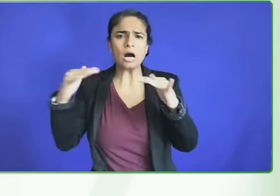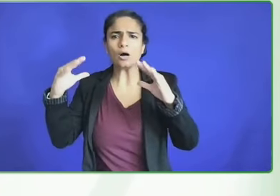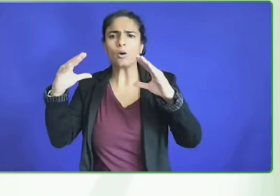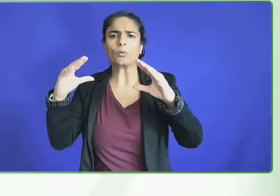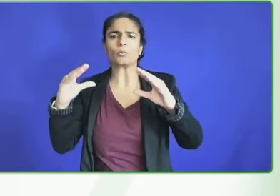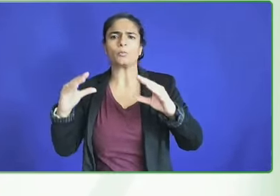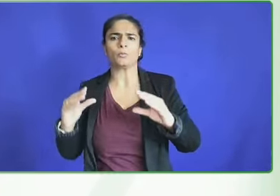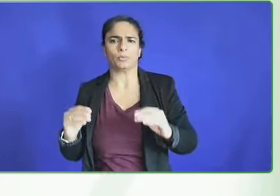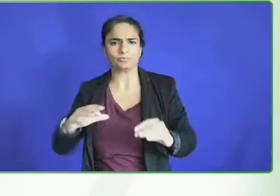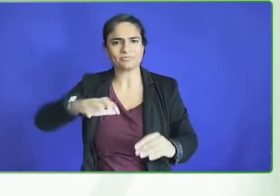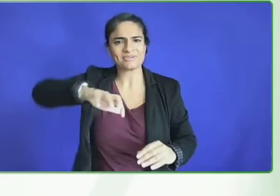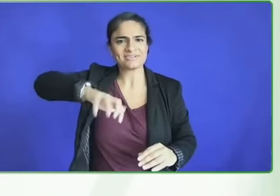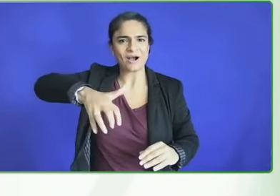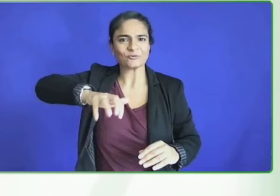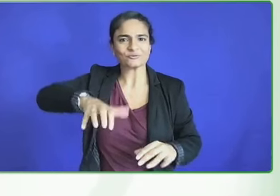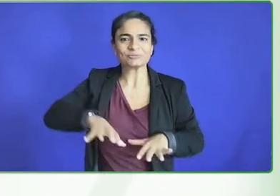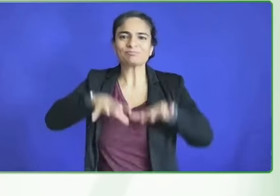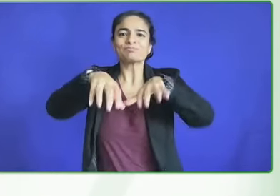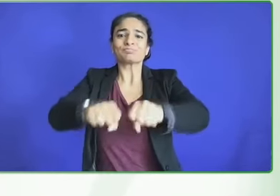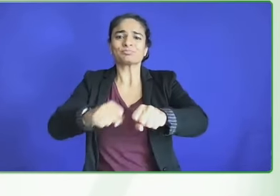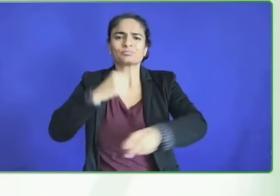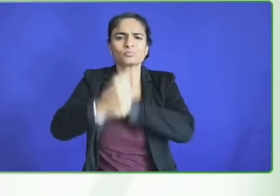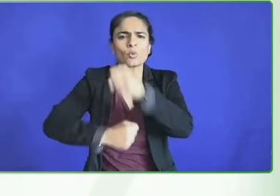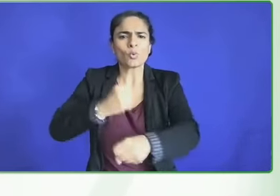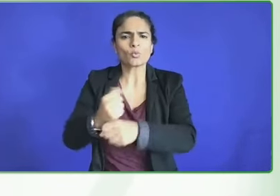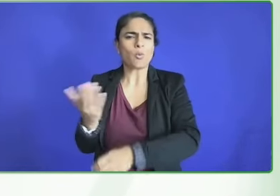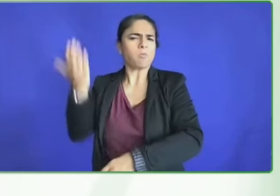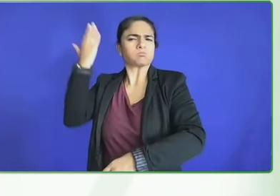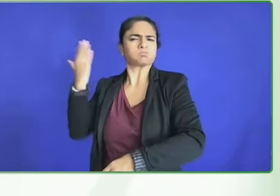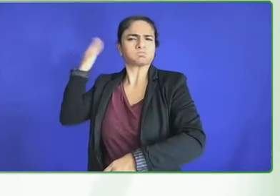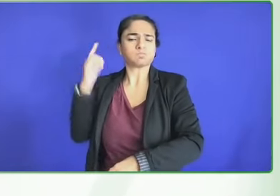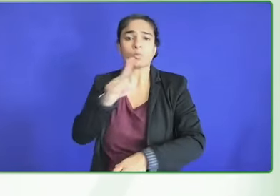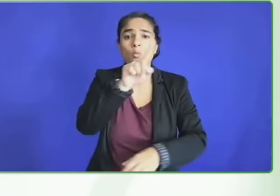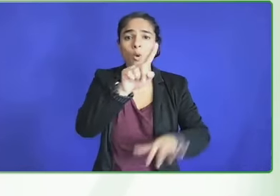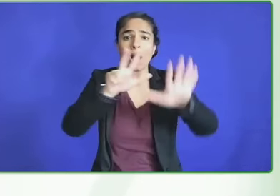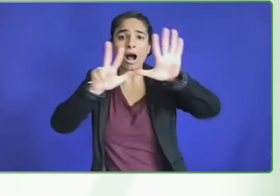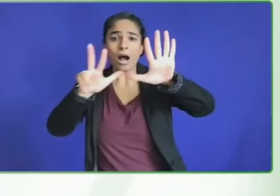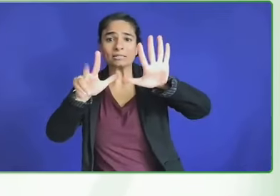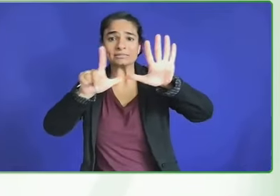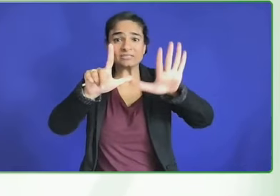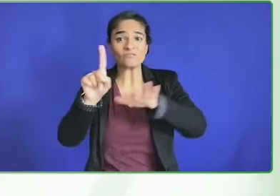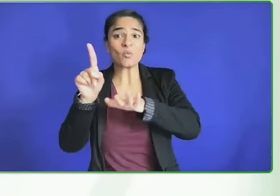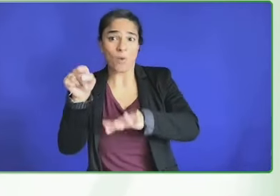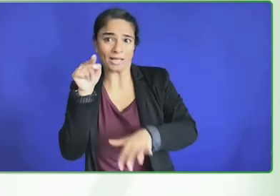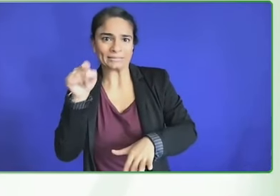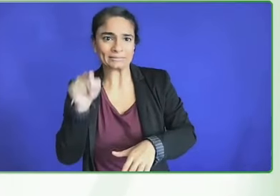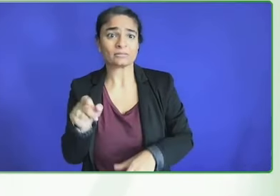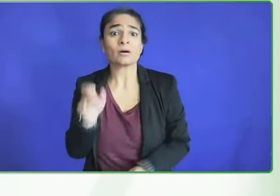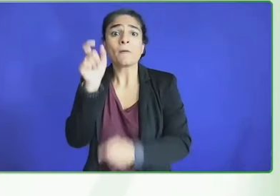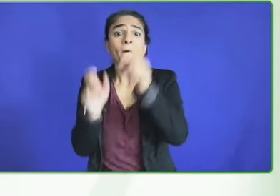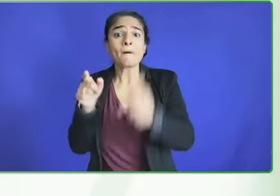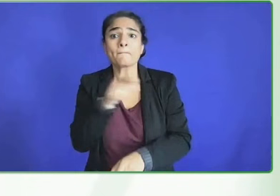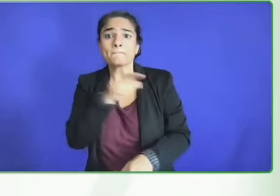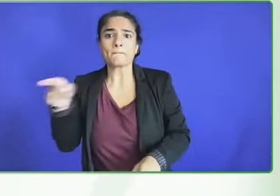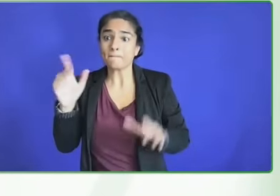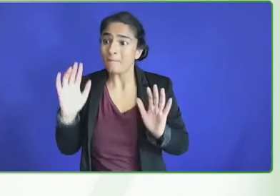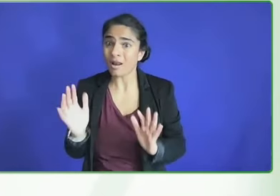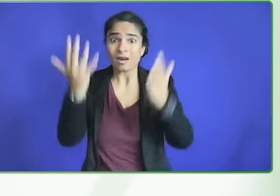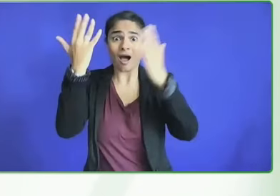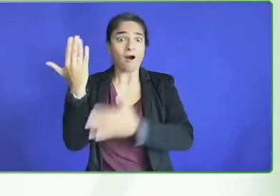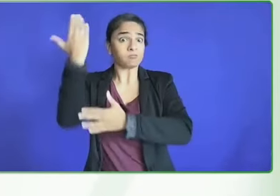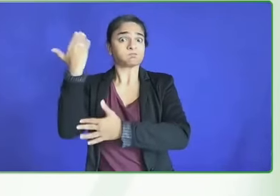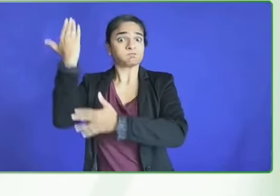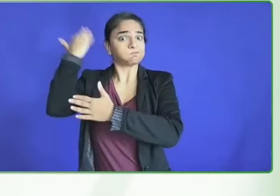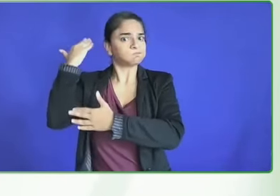decision-making, where a person's decisions are made for them by a court-appointed a third party.